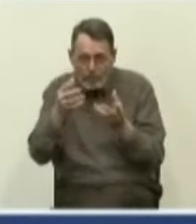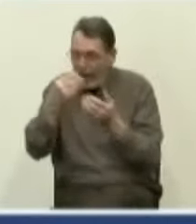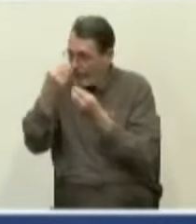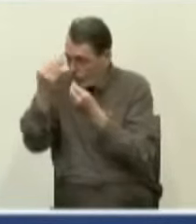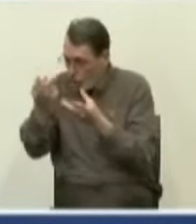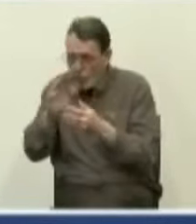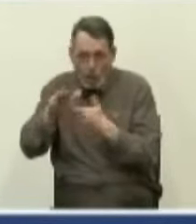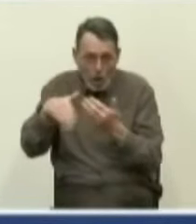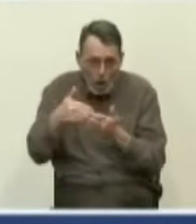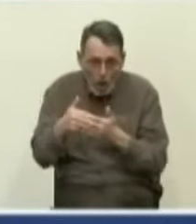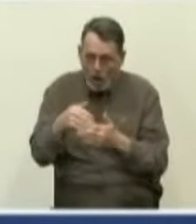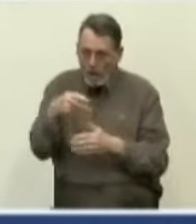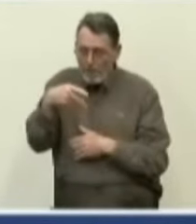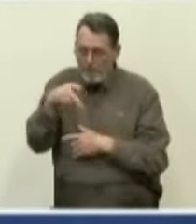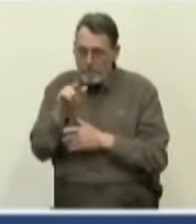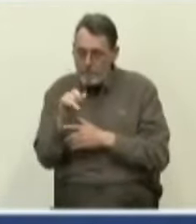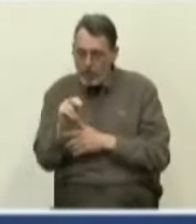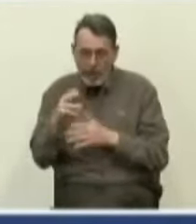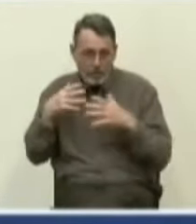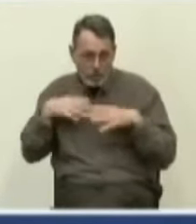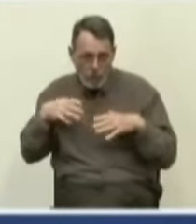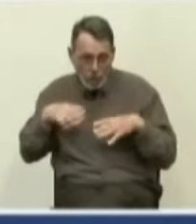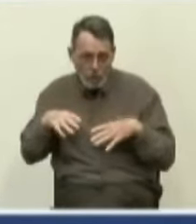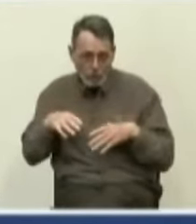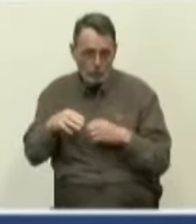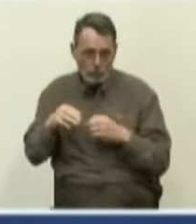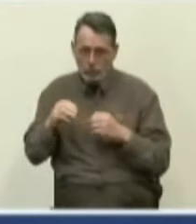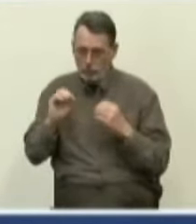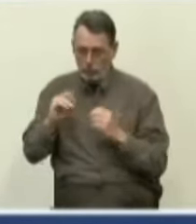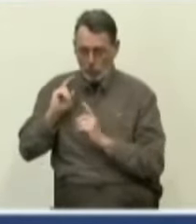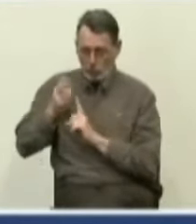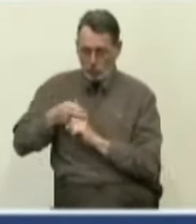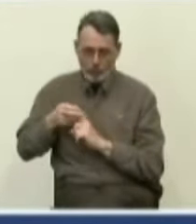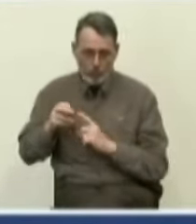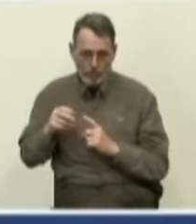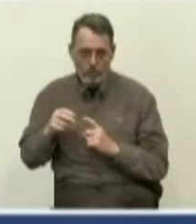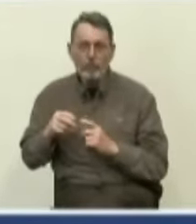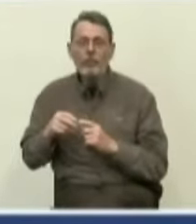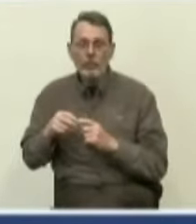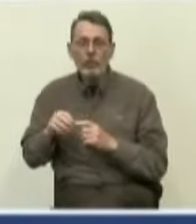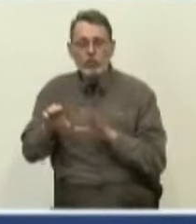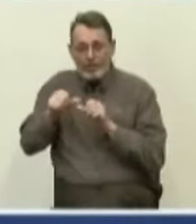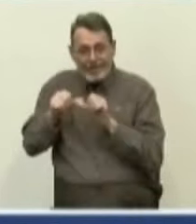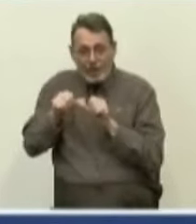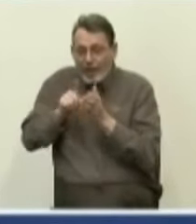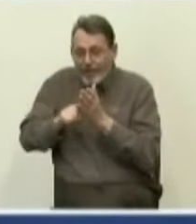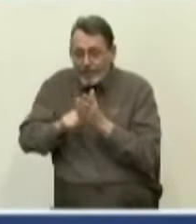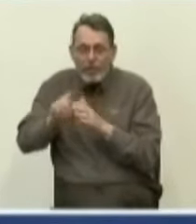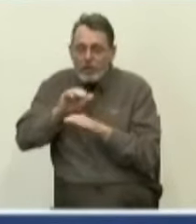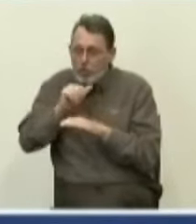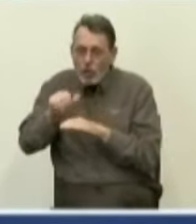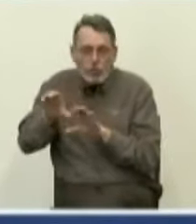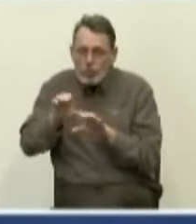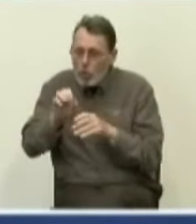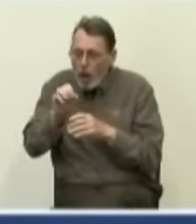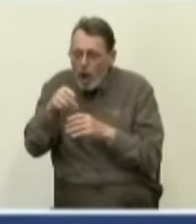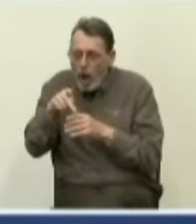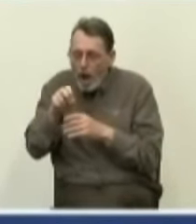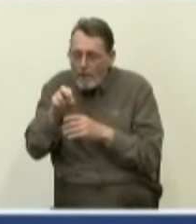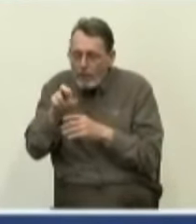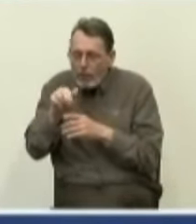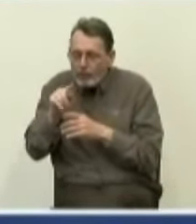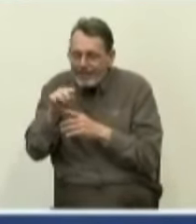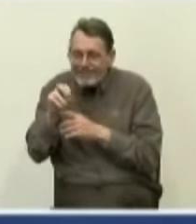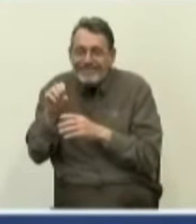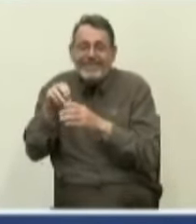station plainclothes to continue their investigations, but not conduct operations in plainclothes until we